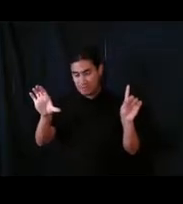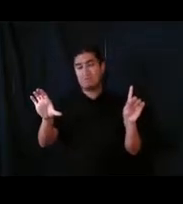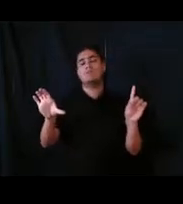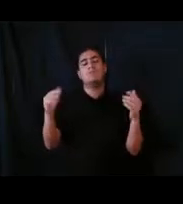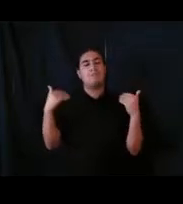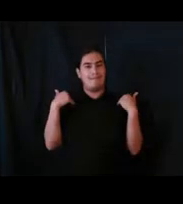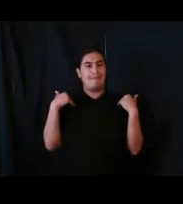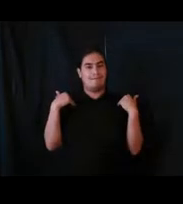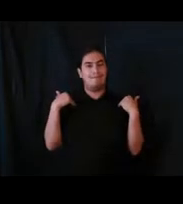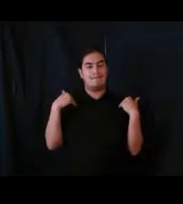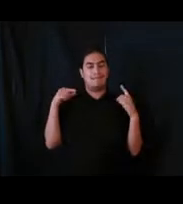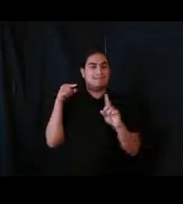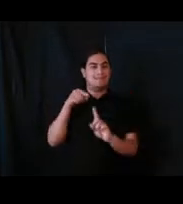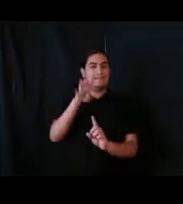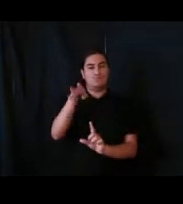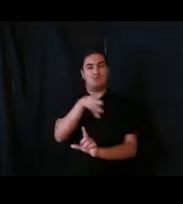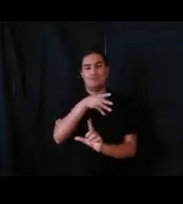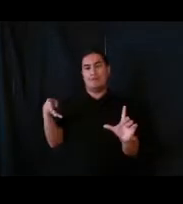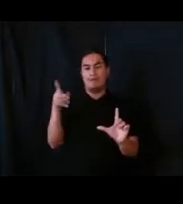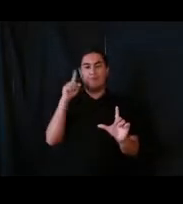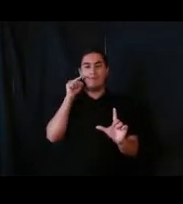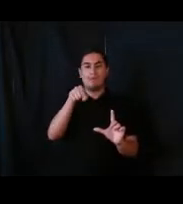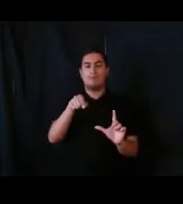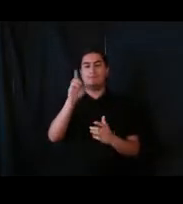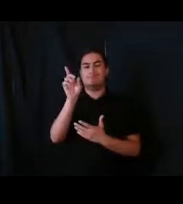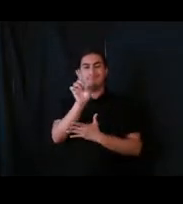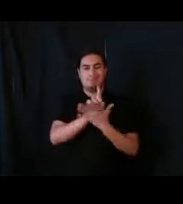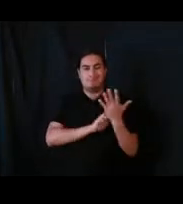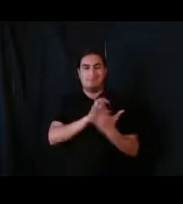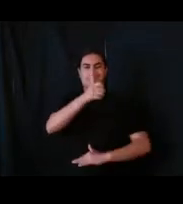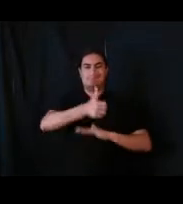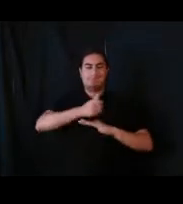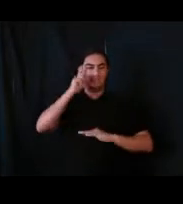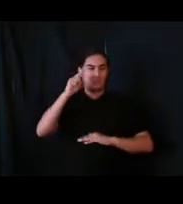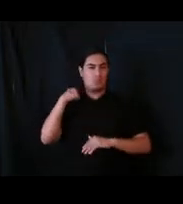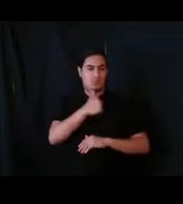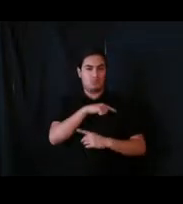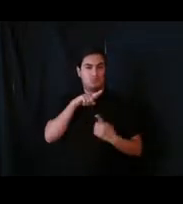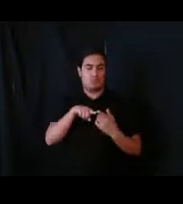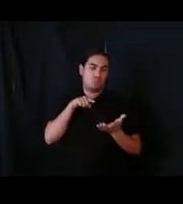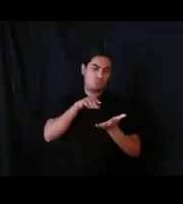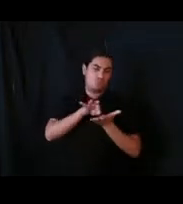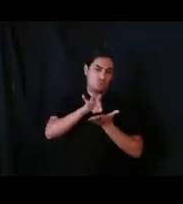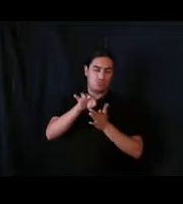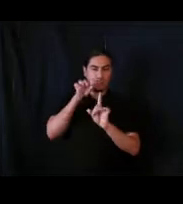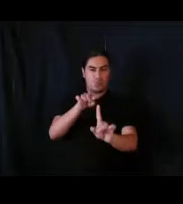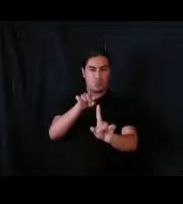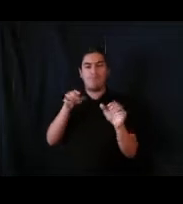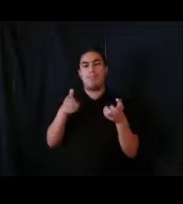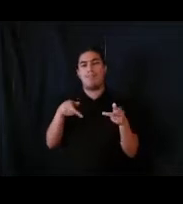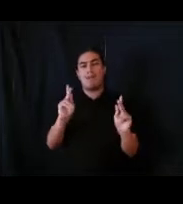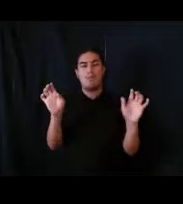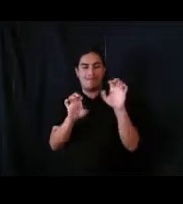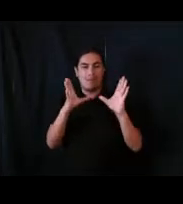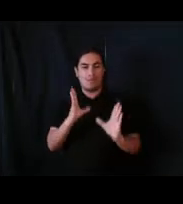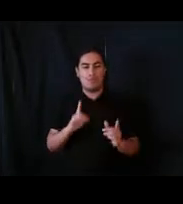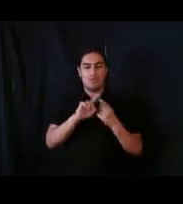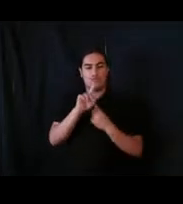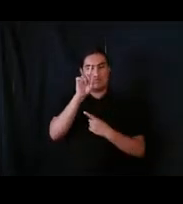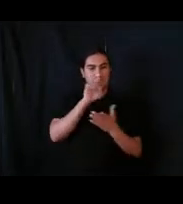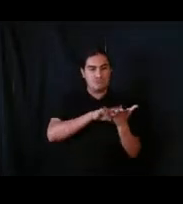very defined rubric in in order to uh you know score and allow evaluators to score each each